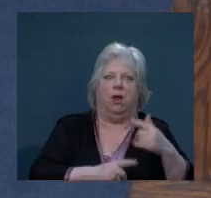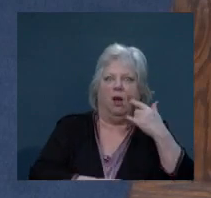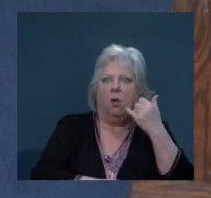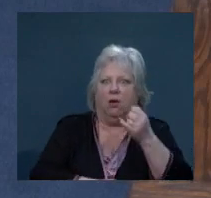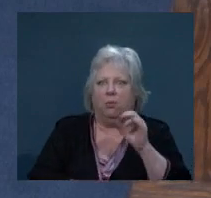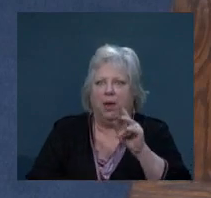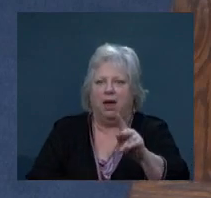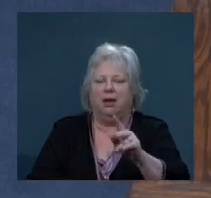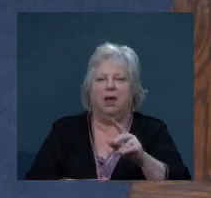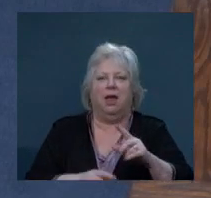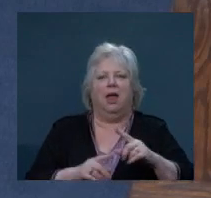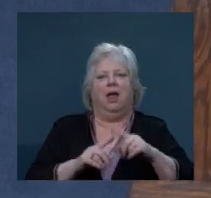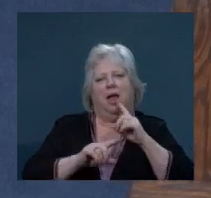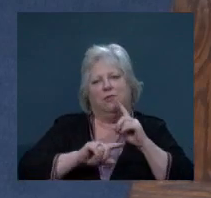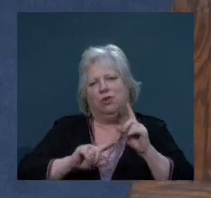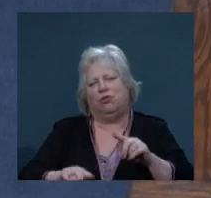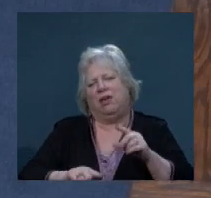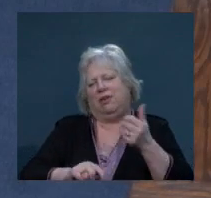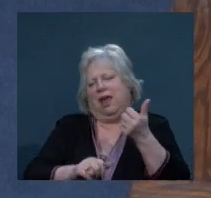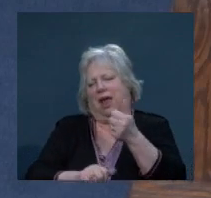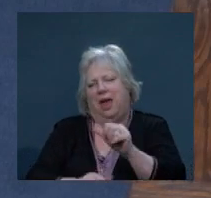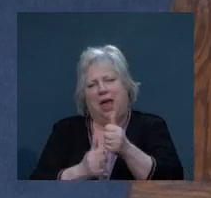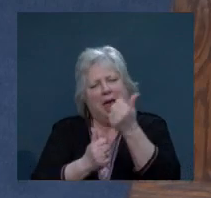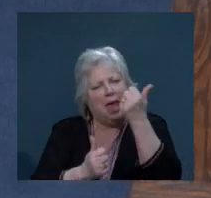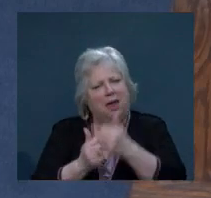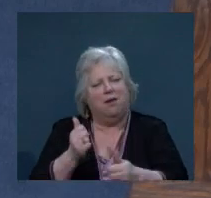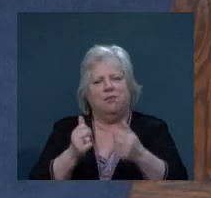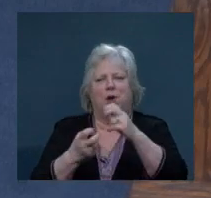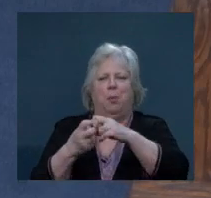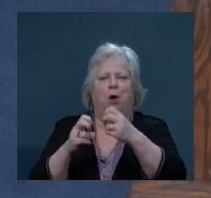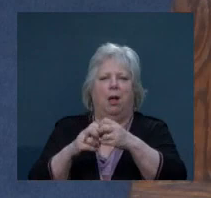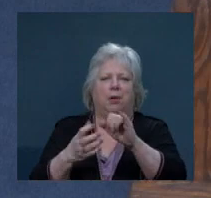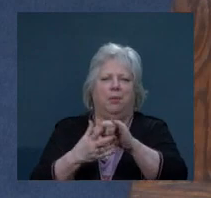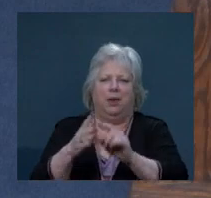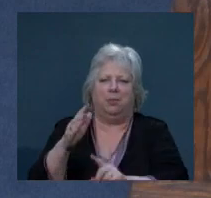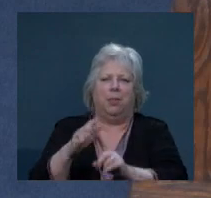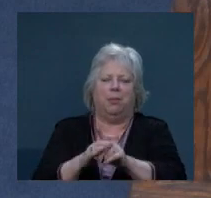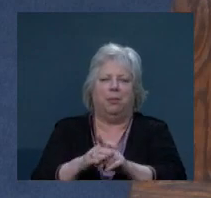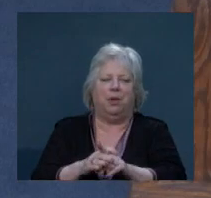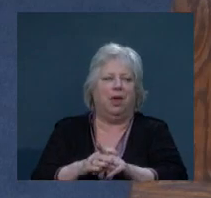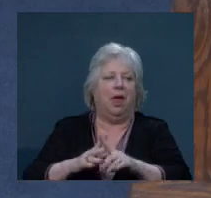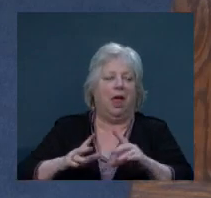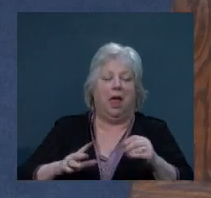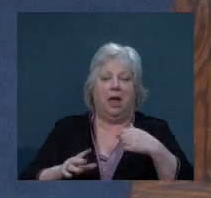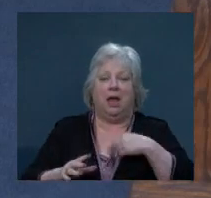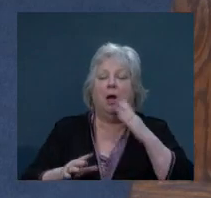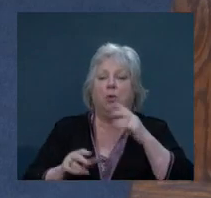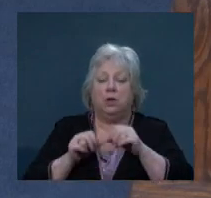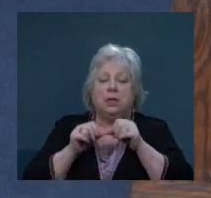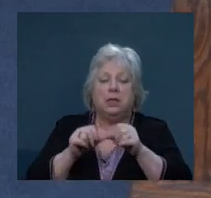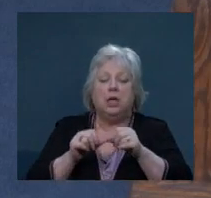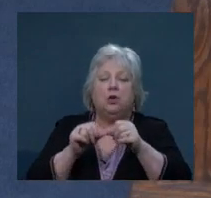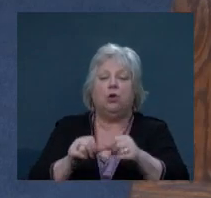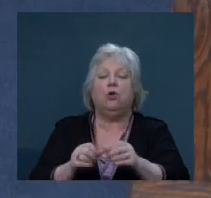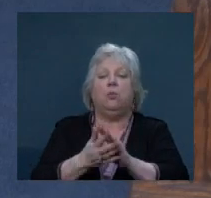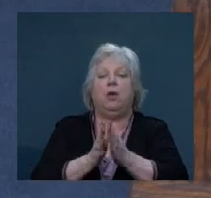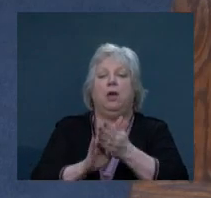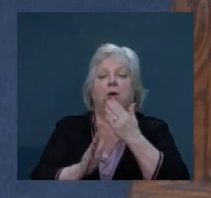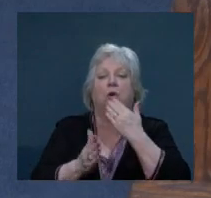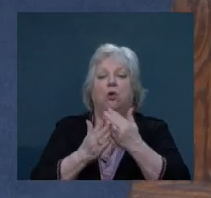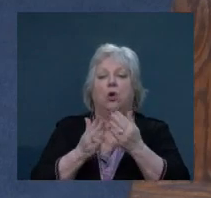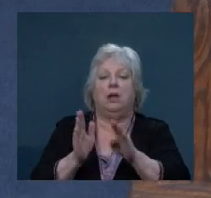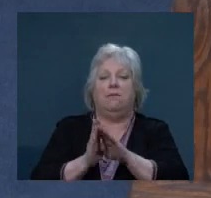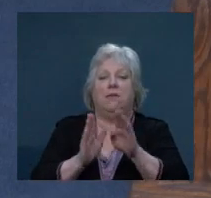I have addressed every issue that has come up. And I will continue to be a good landlord, a good